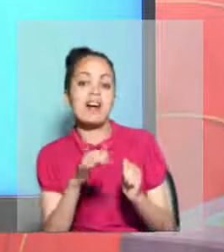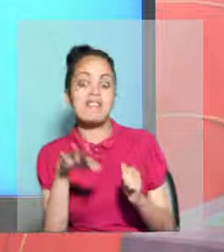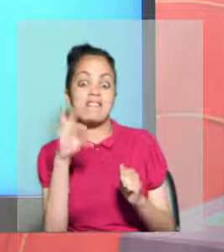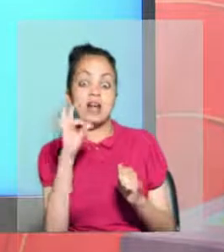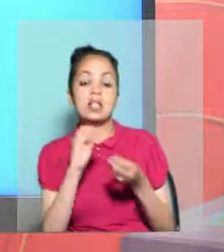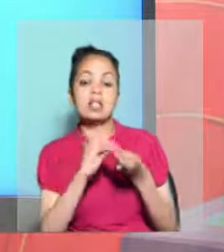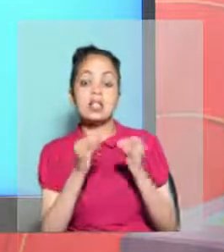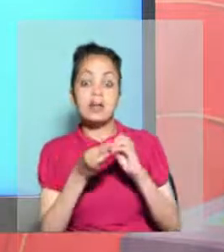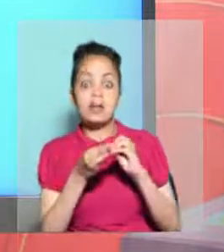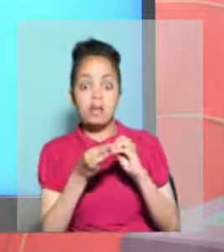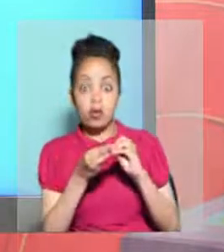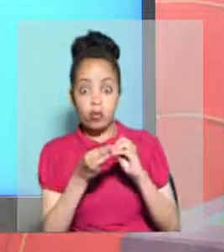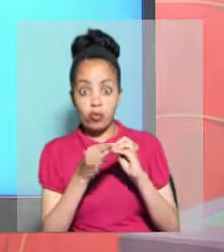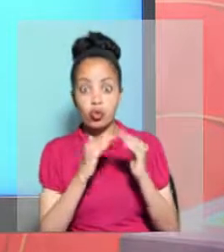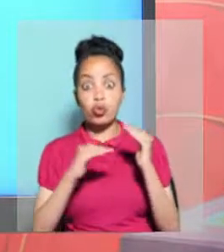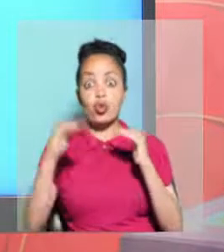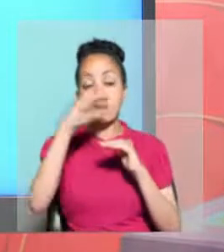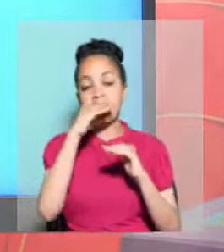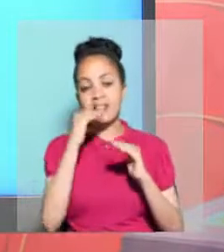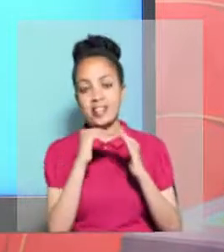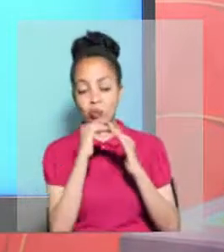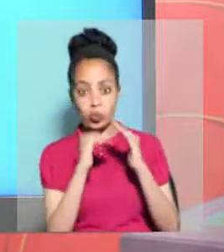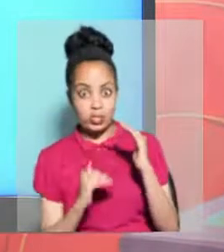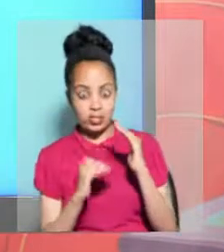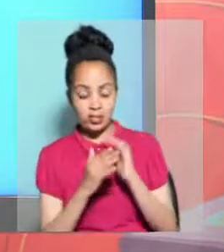number of dominant, you can find the number of recessive.